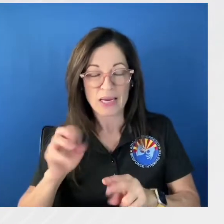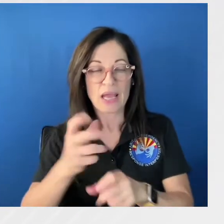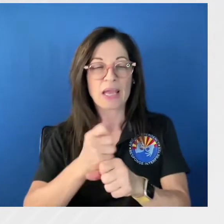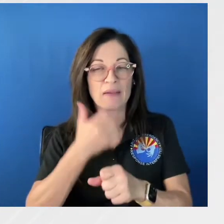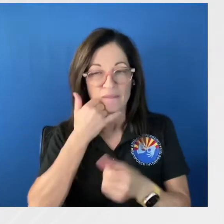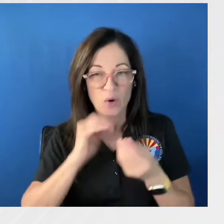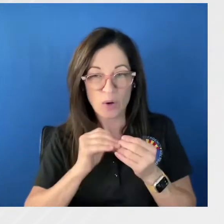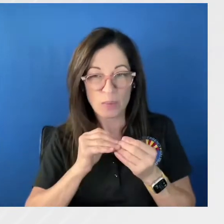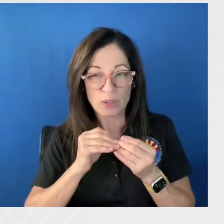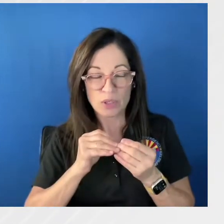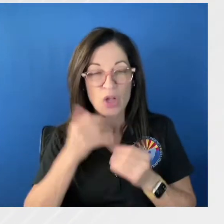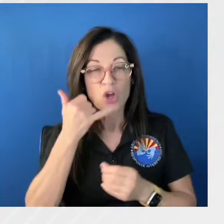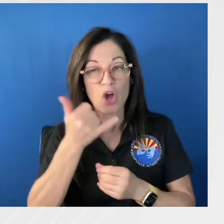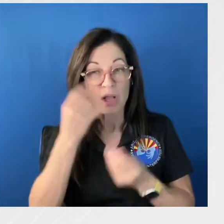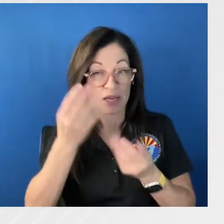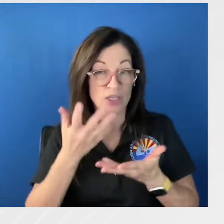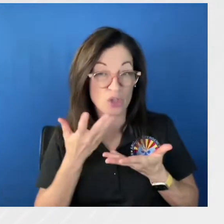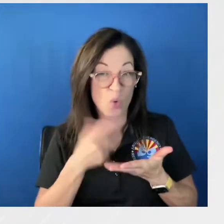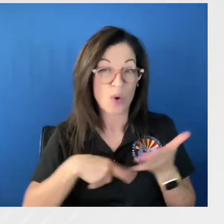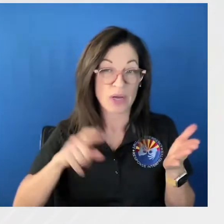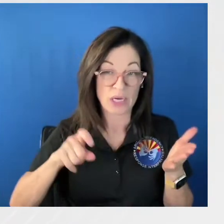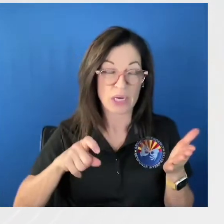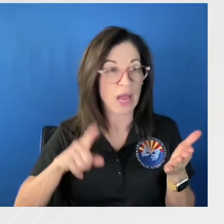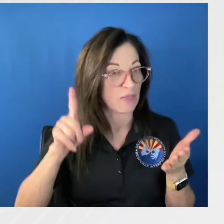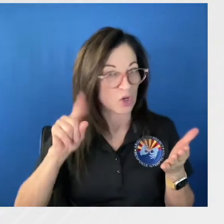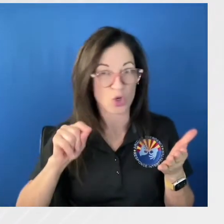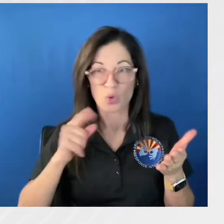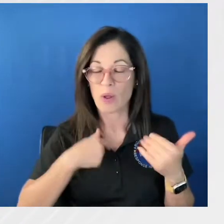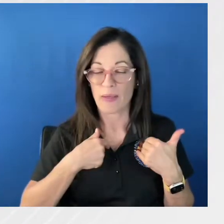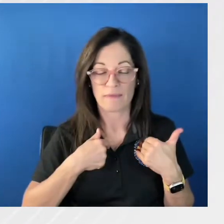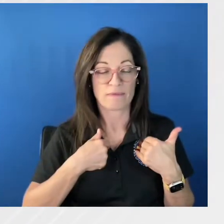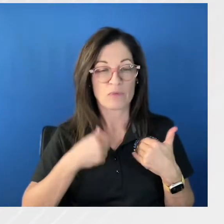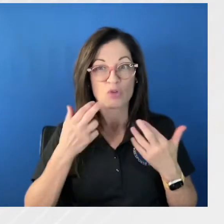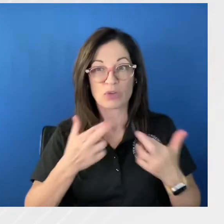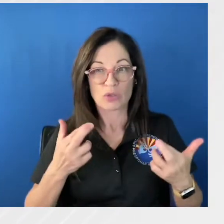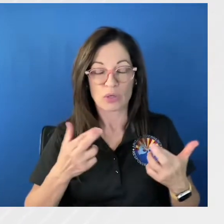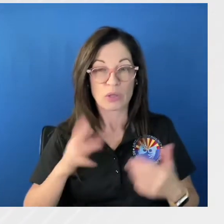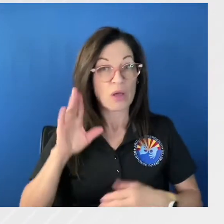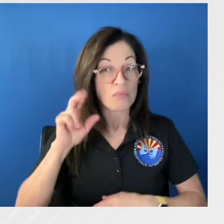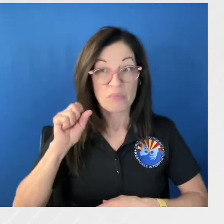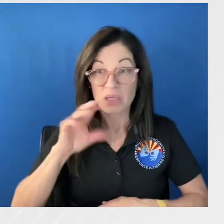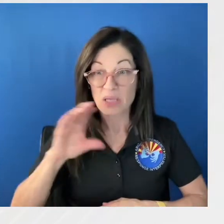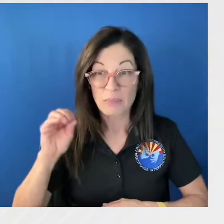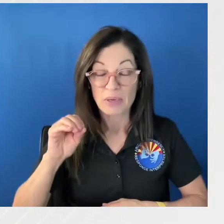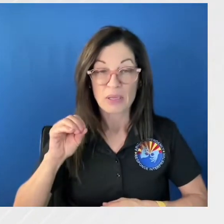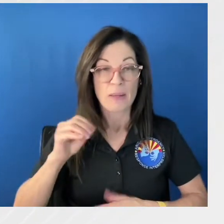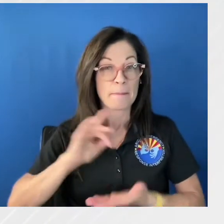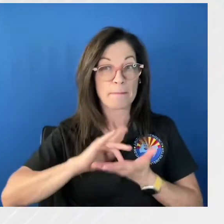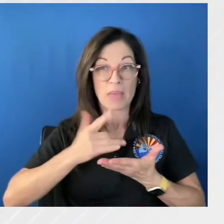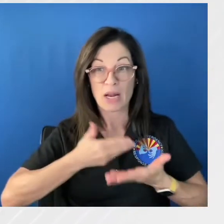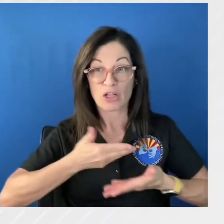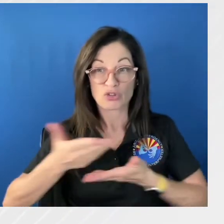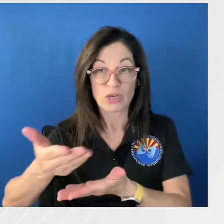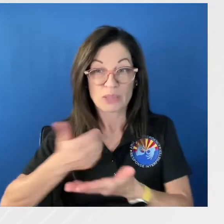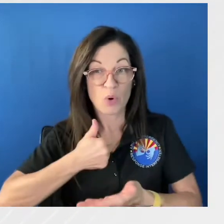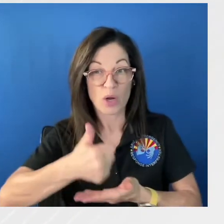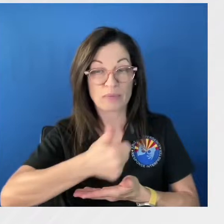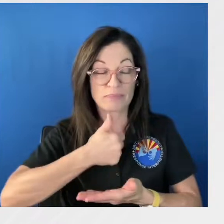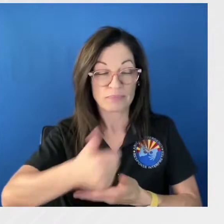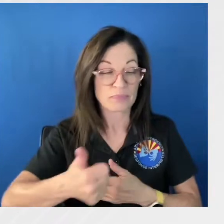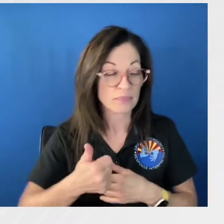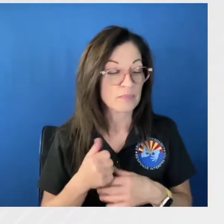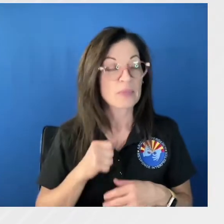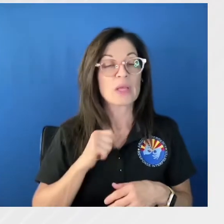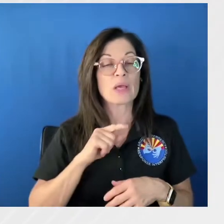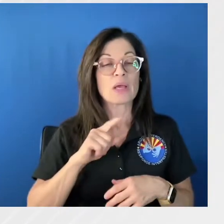and absolutely, they do have resources, whether it's bus companies, medical transports, as we repopulate once our fire partners